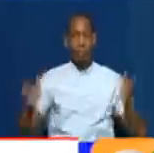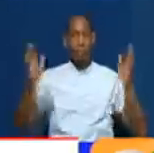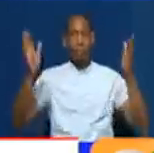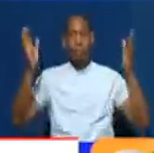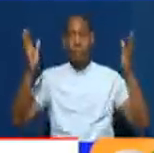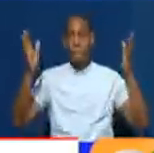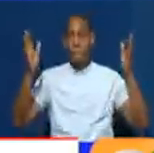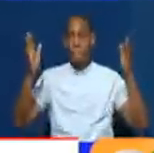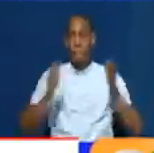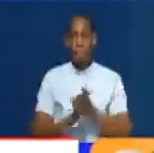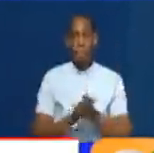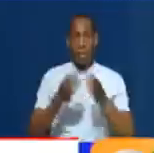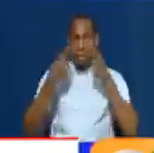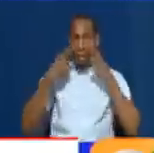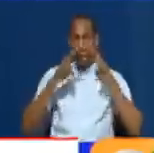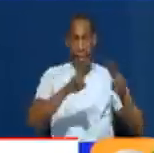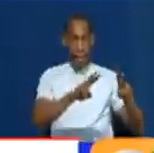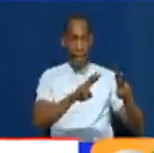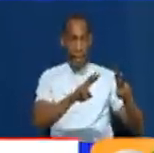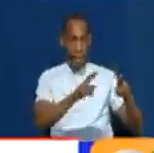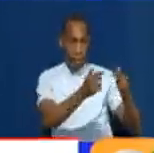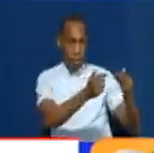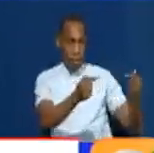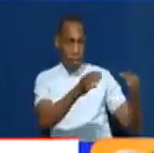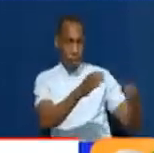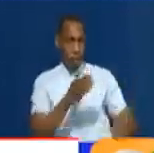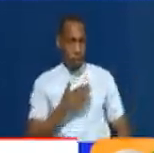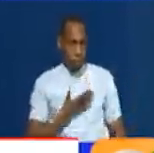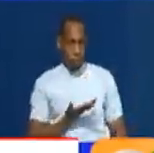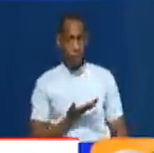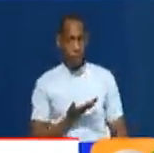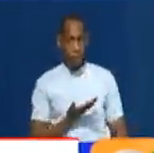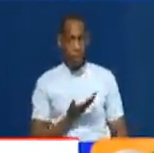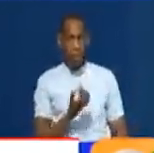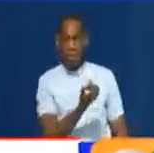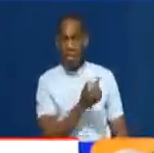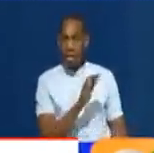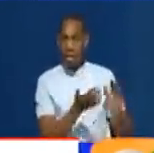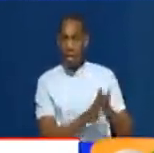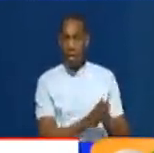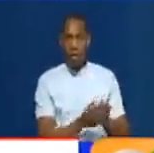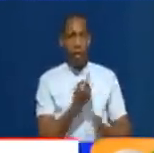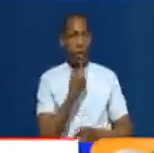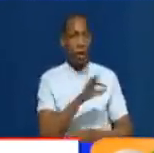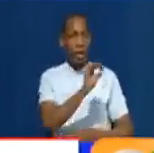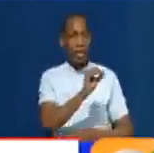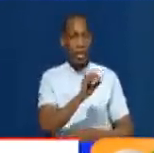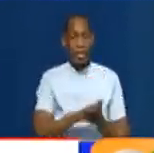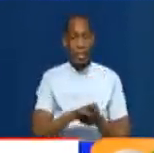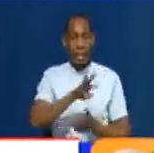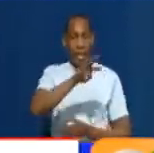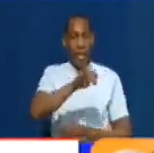country if you look at our competition they are just at about 130 members of